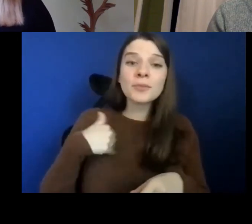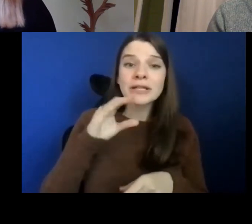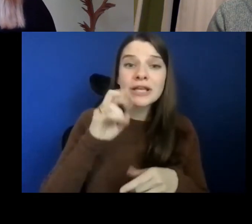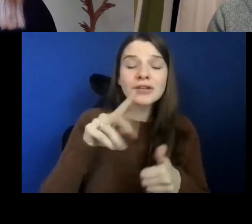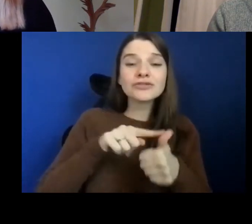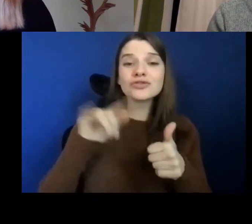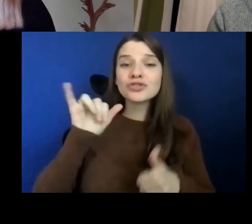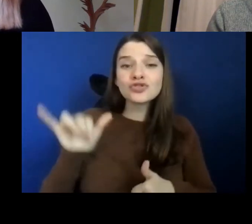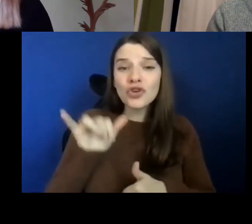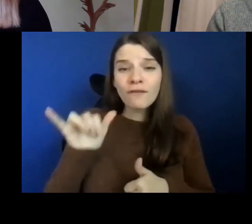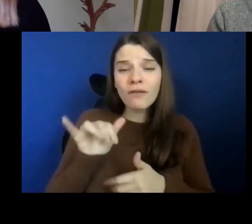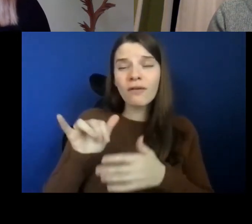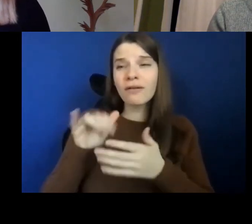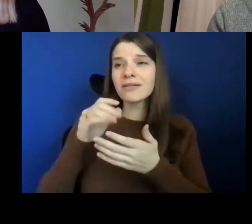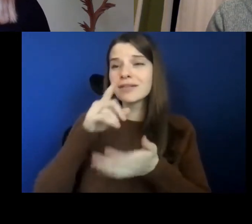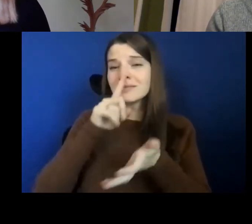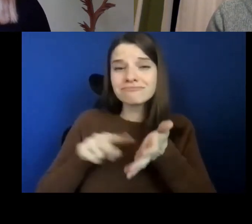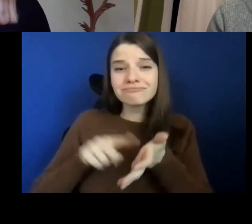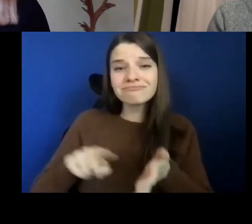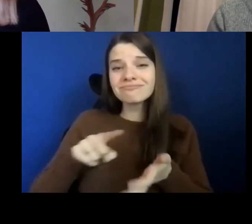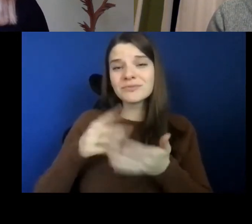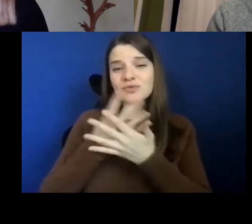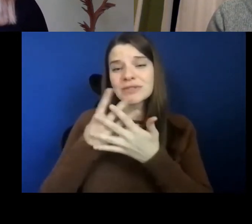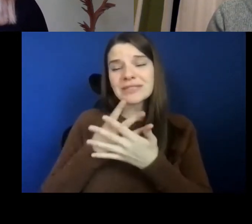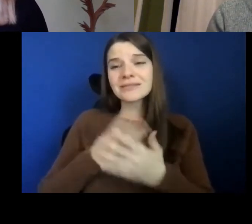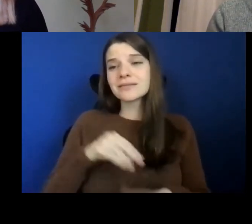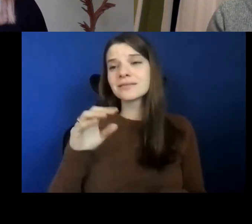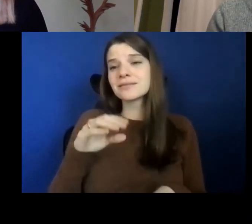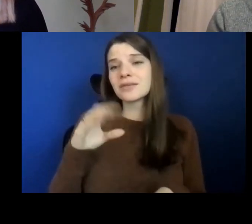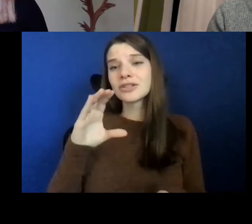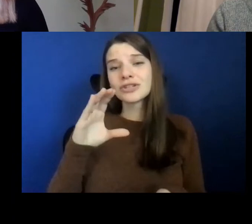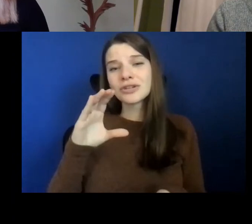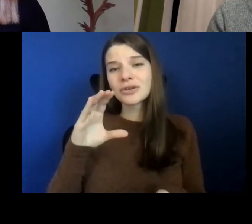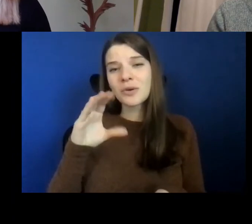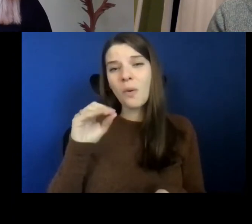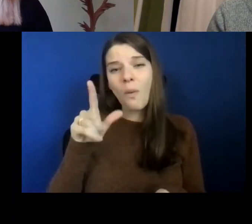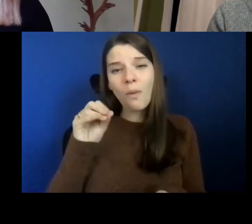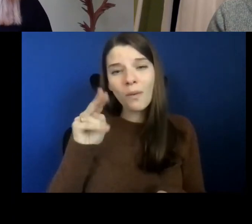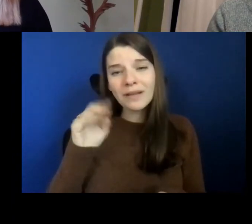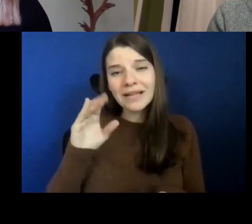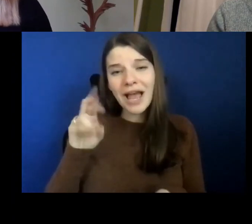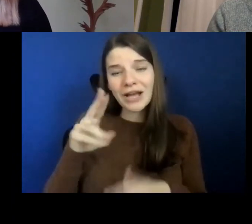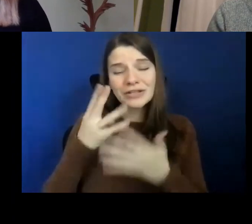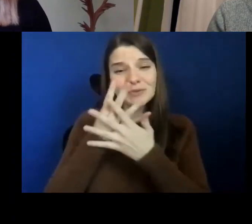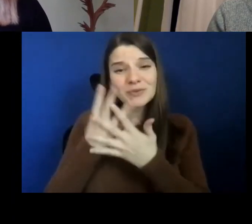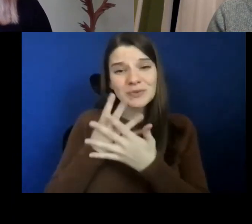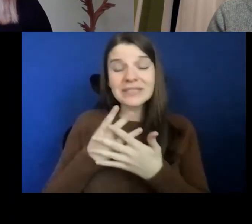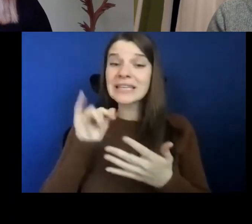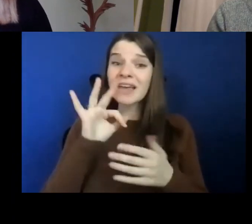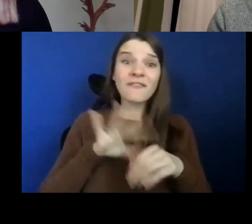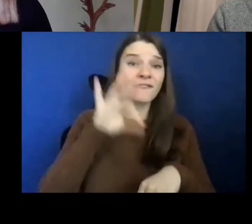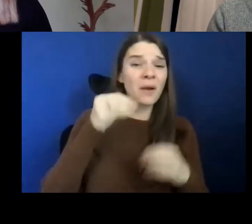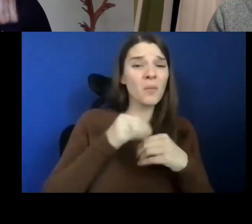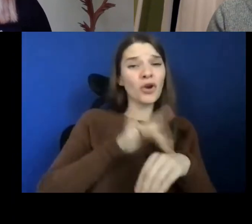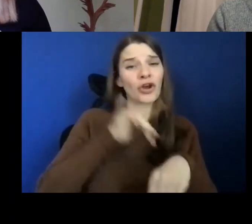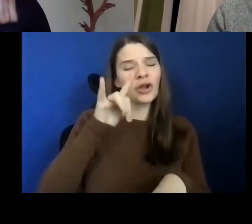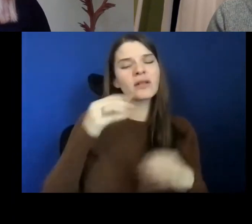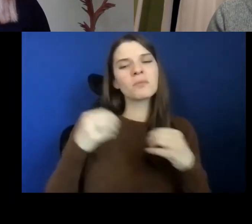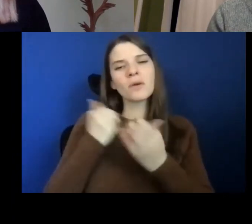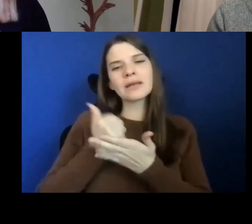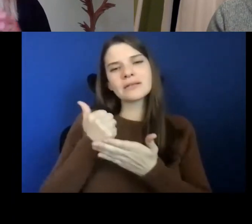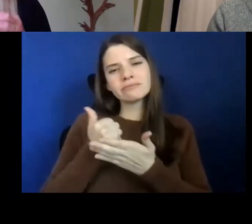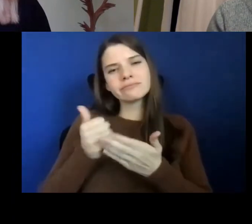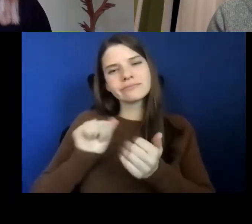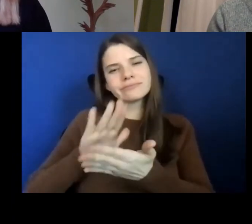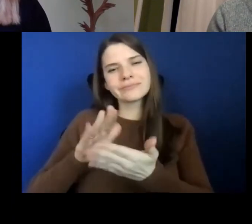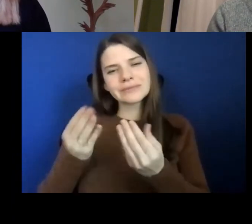cancer screening, colon cancer screening, because finding a cancer earlier is always easier to treat. And for anyone with